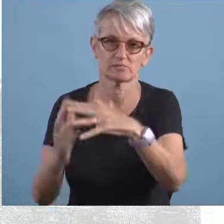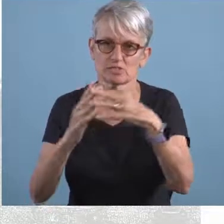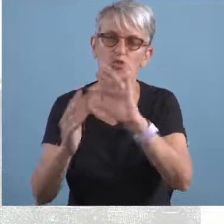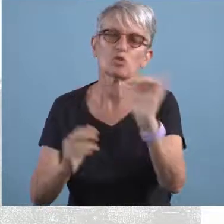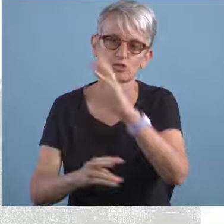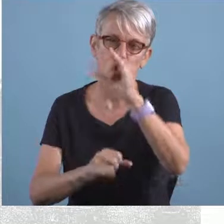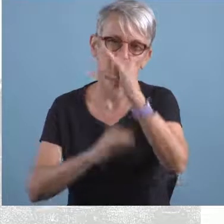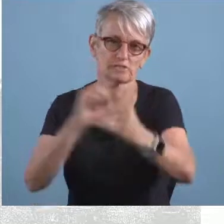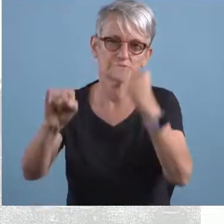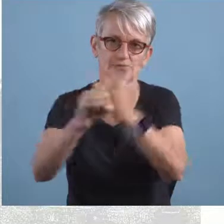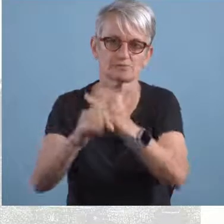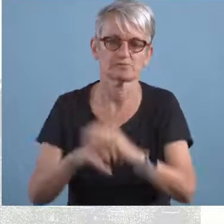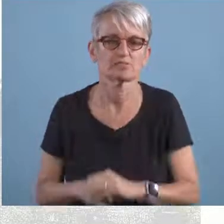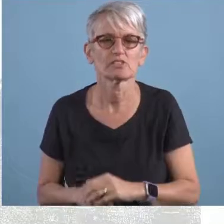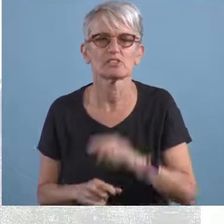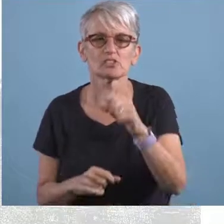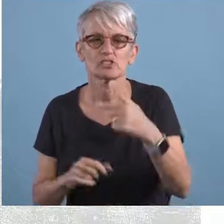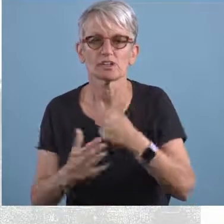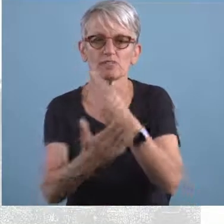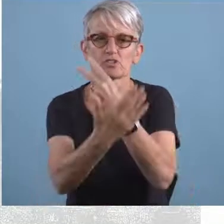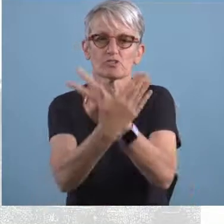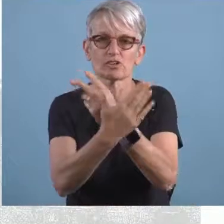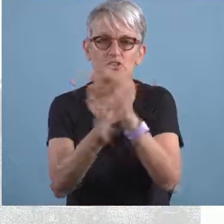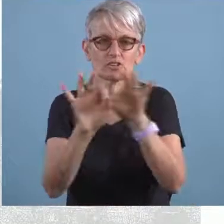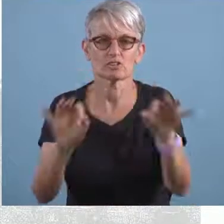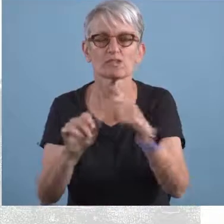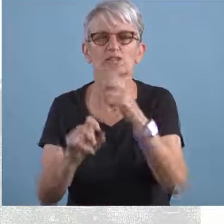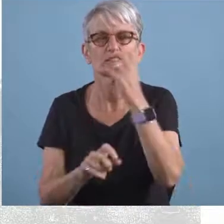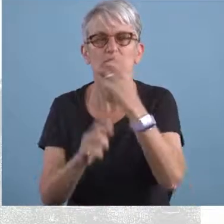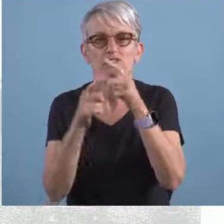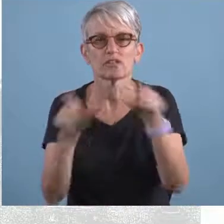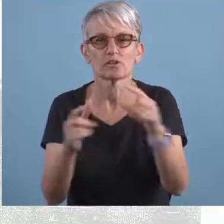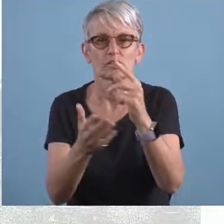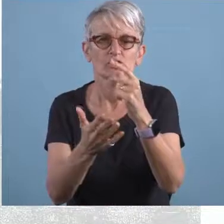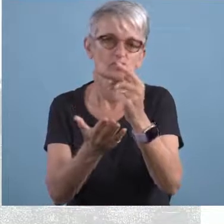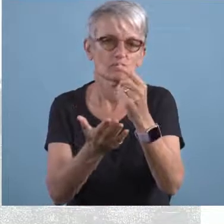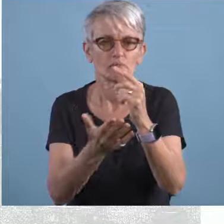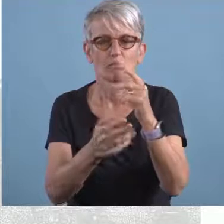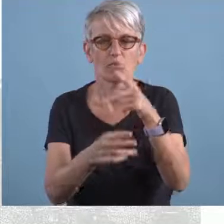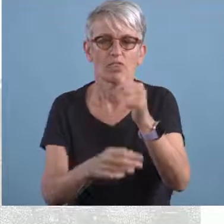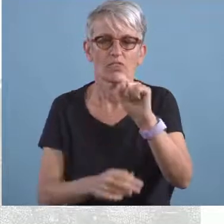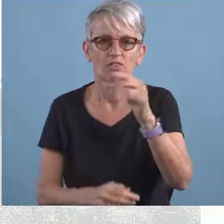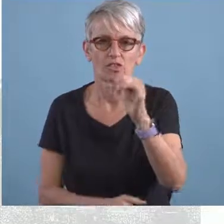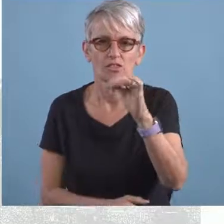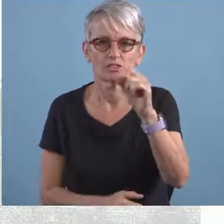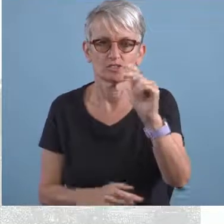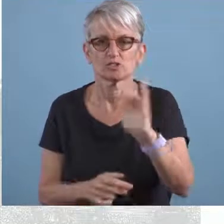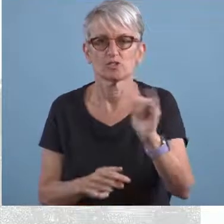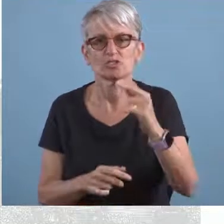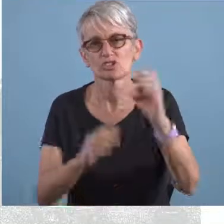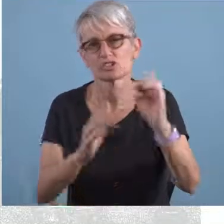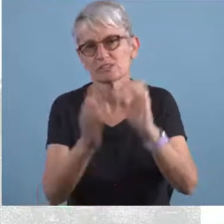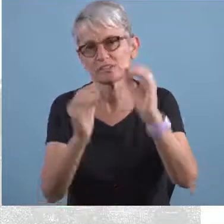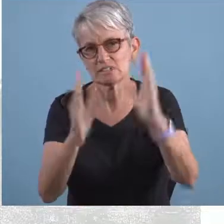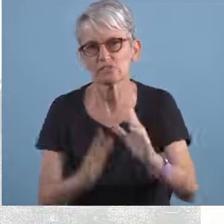internationally. She has a graduate degree as a speech-language pathologist, an educator of the deaf and hard of hearing, and